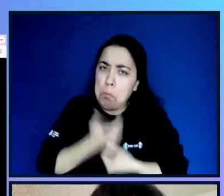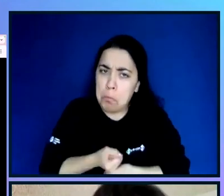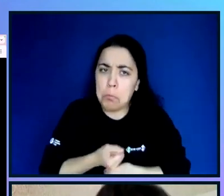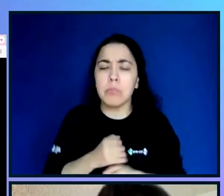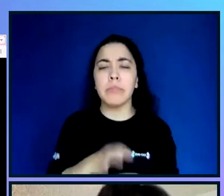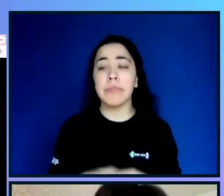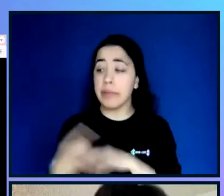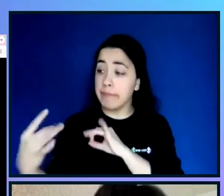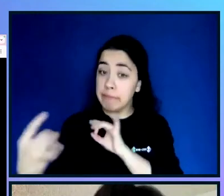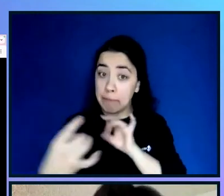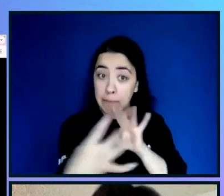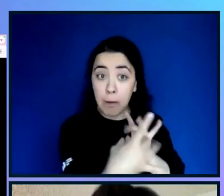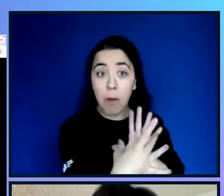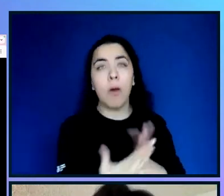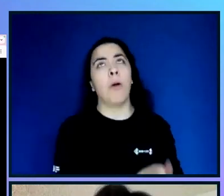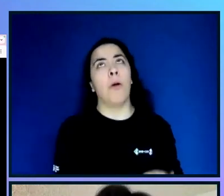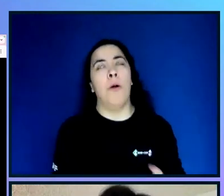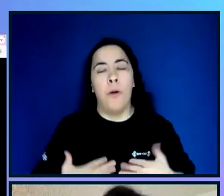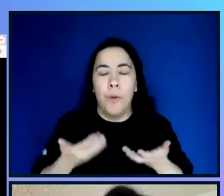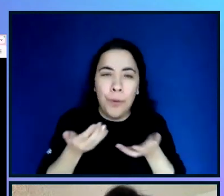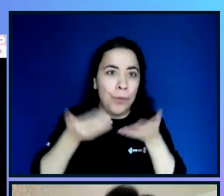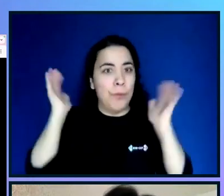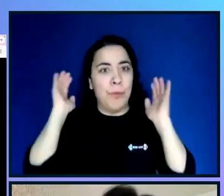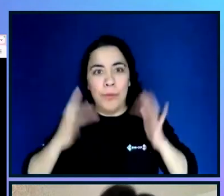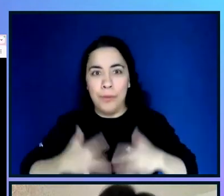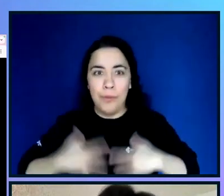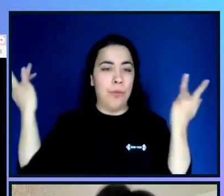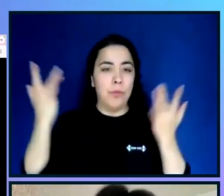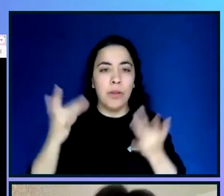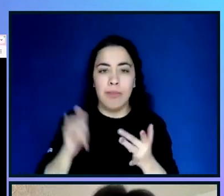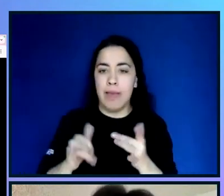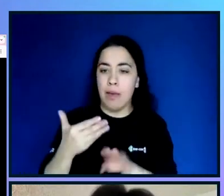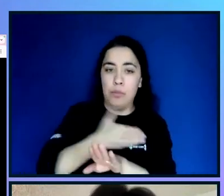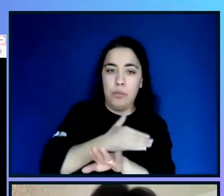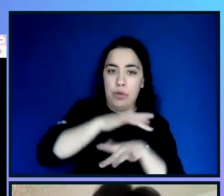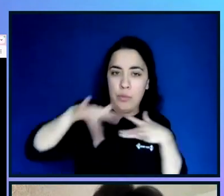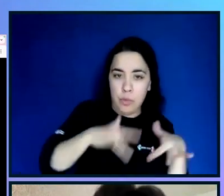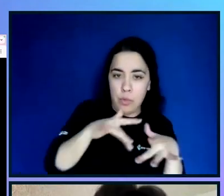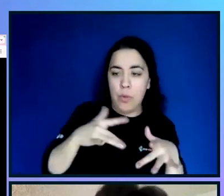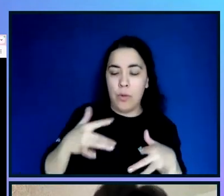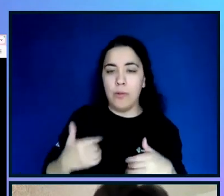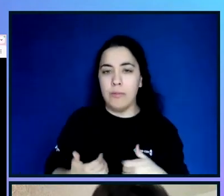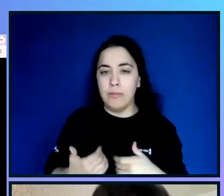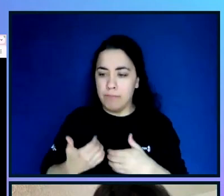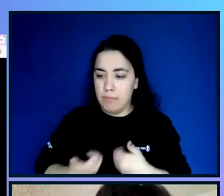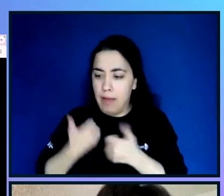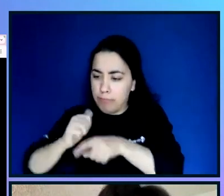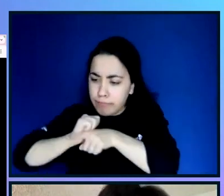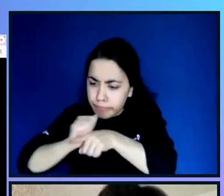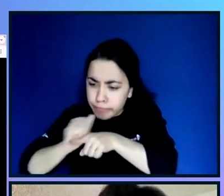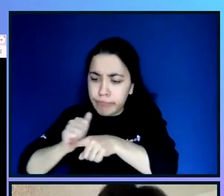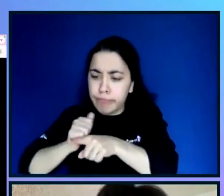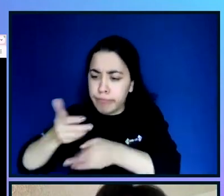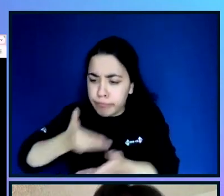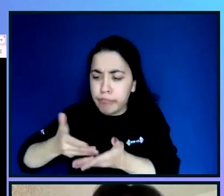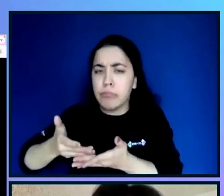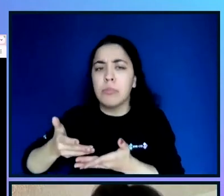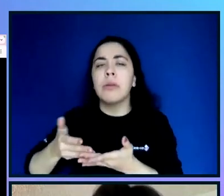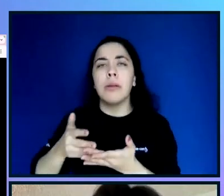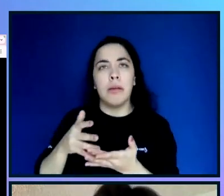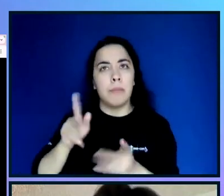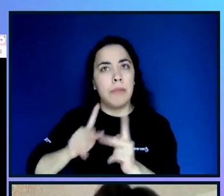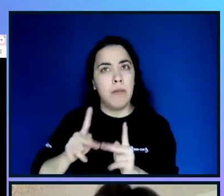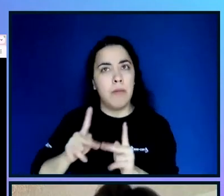around, we were elated to see that our work in the pre-recording and making sure that we had more time for exercises was noted and